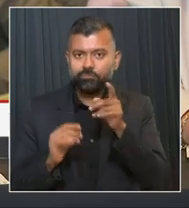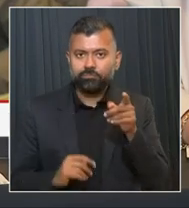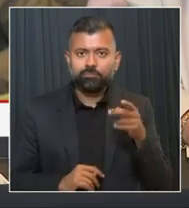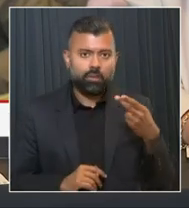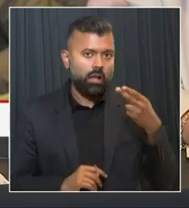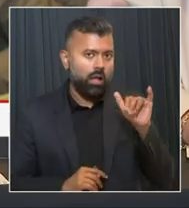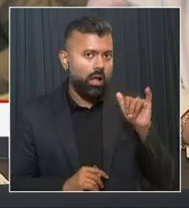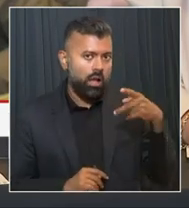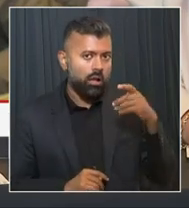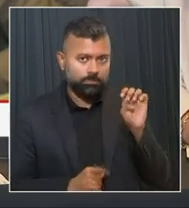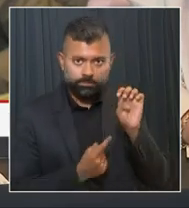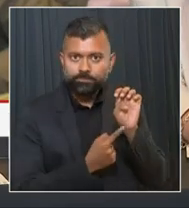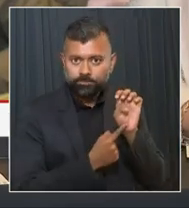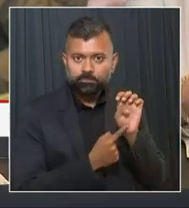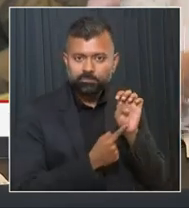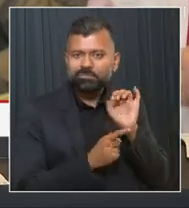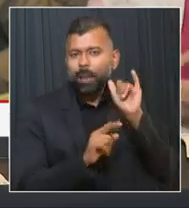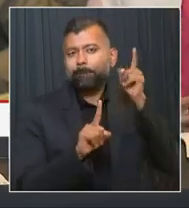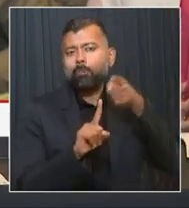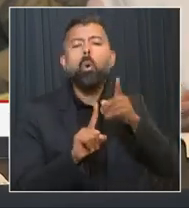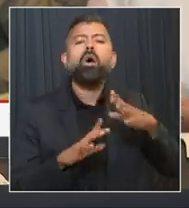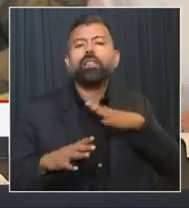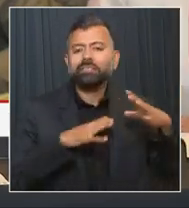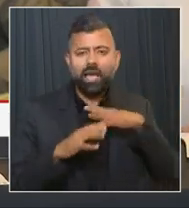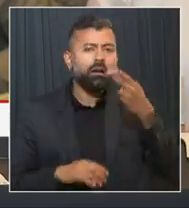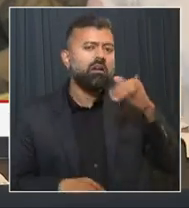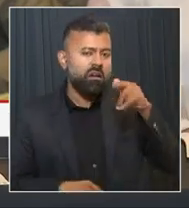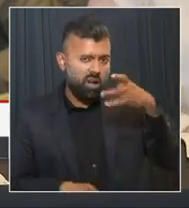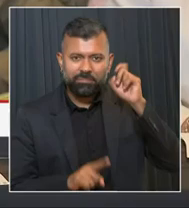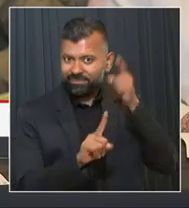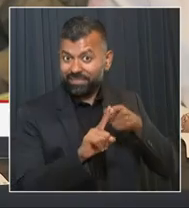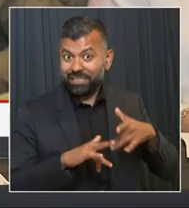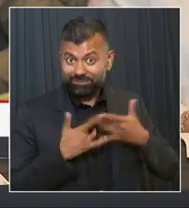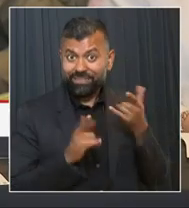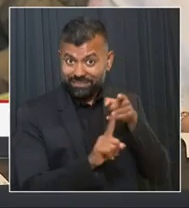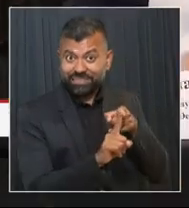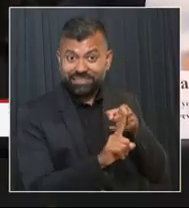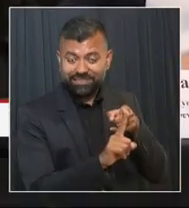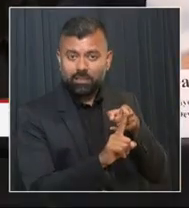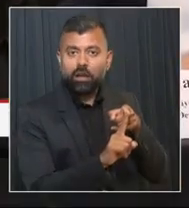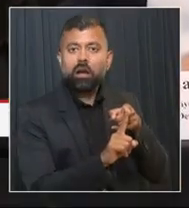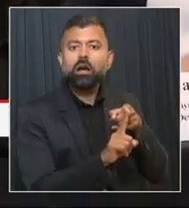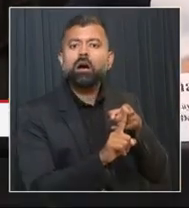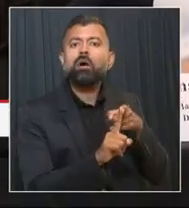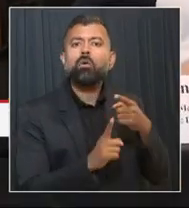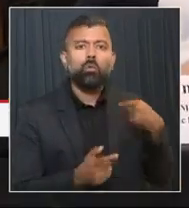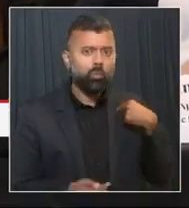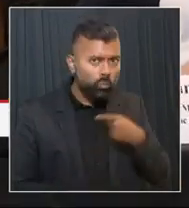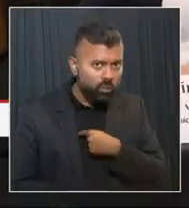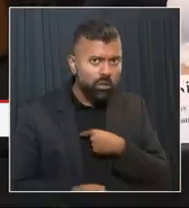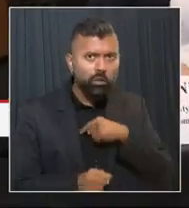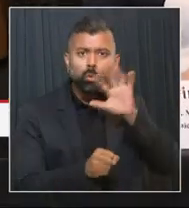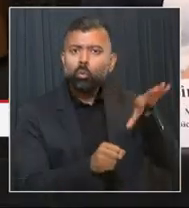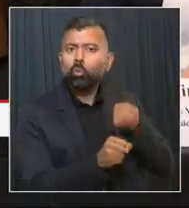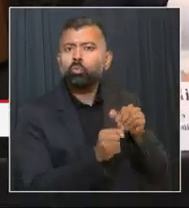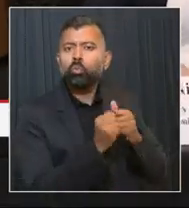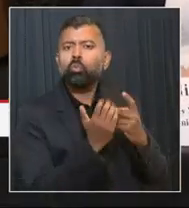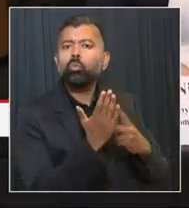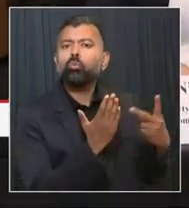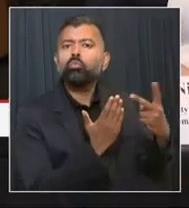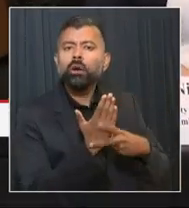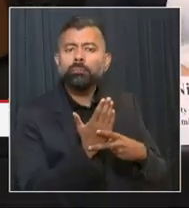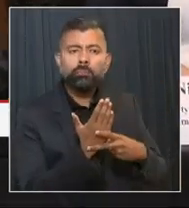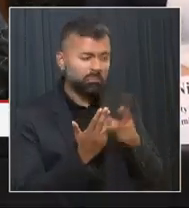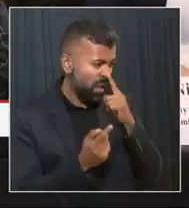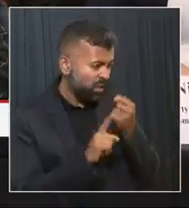Banneker Recreation Center. Sure. So we obviously are always invested in keeping our kids engaged in positive activities. So holiday hype, we had over